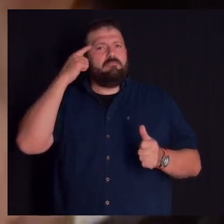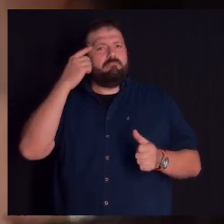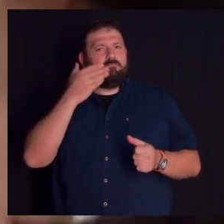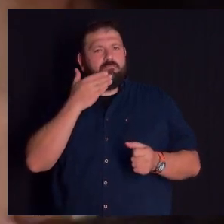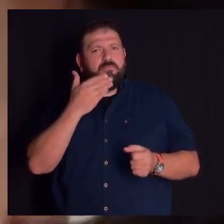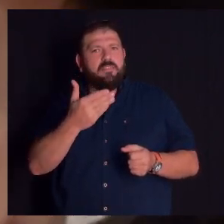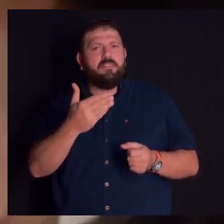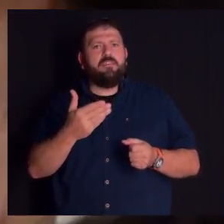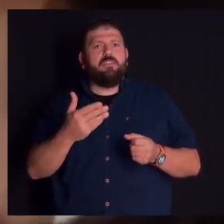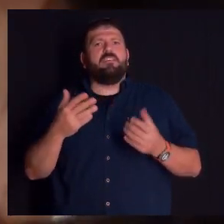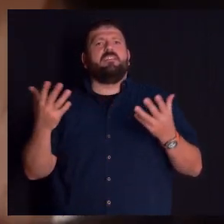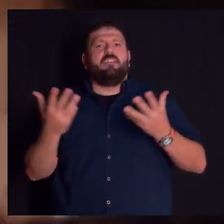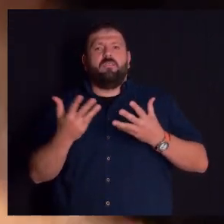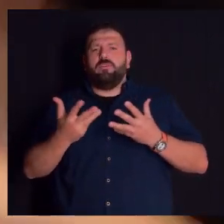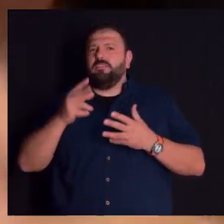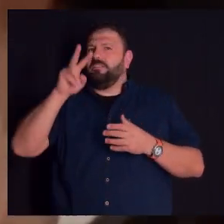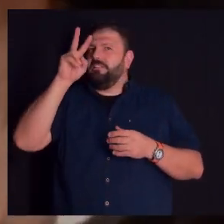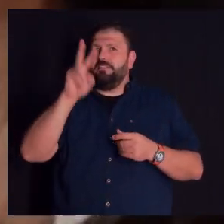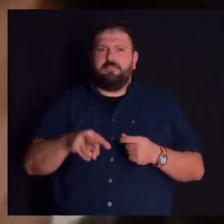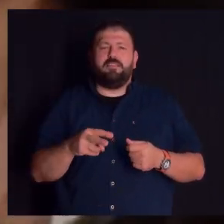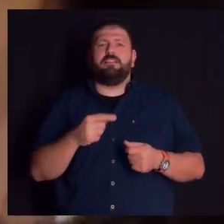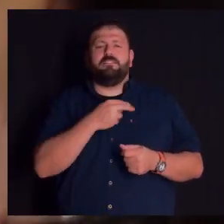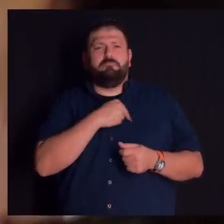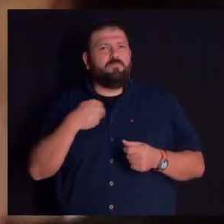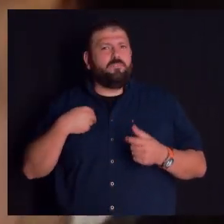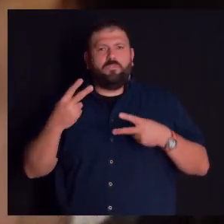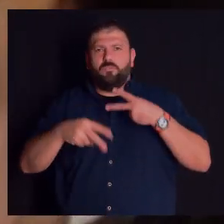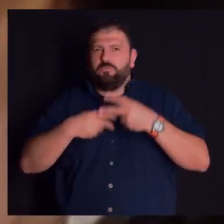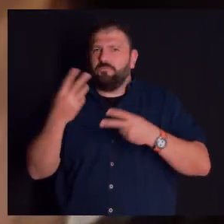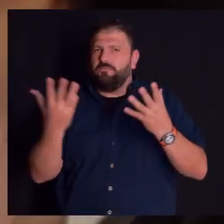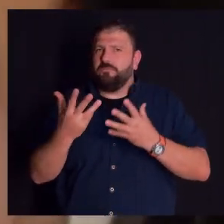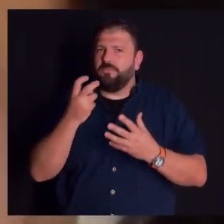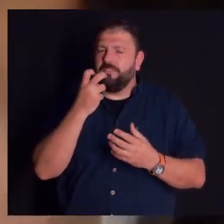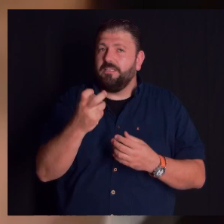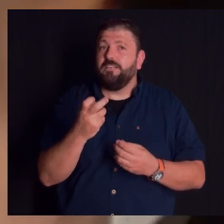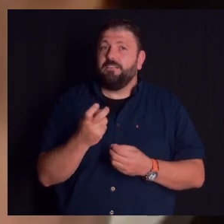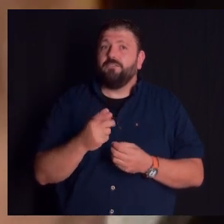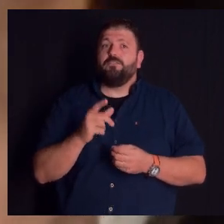that we planted many years ago, now